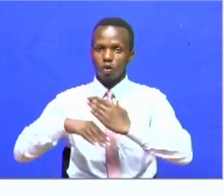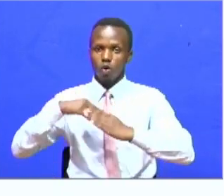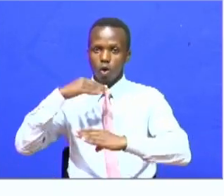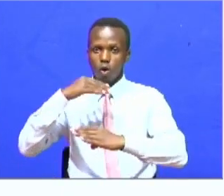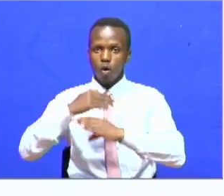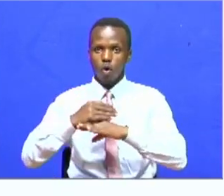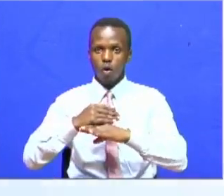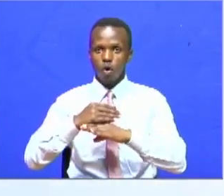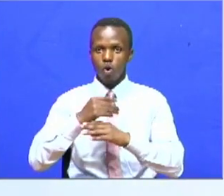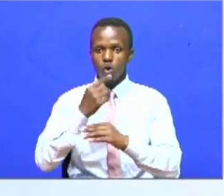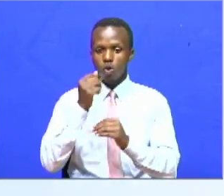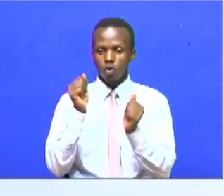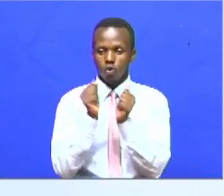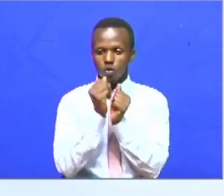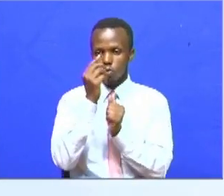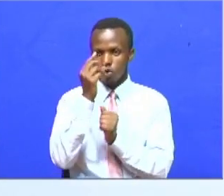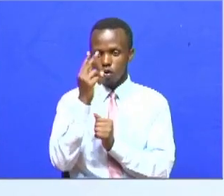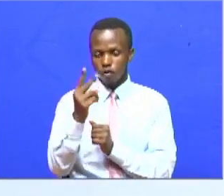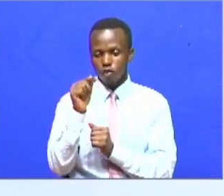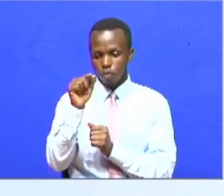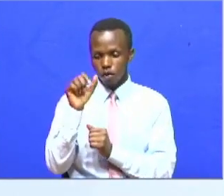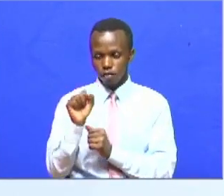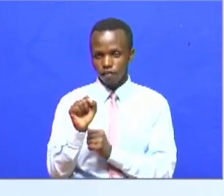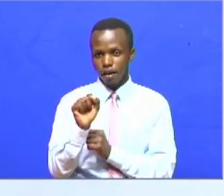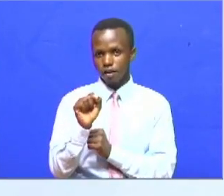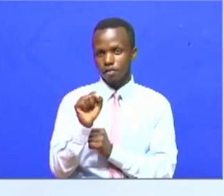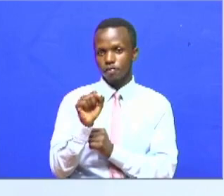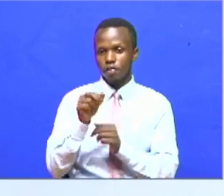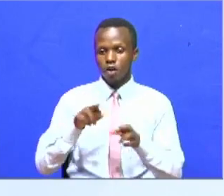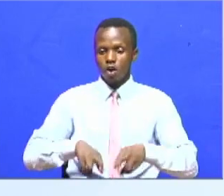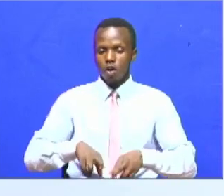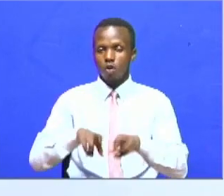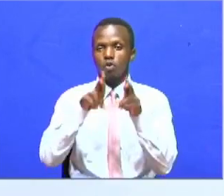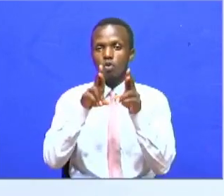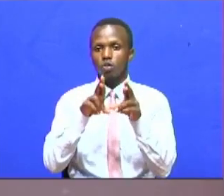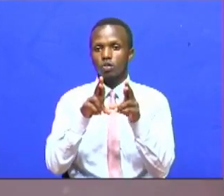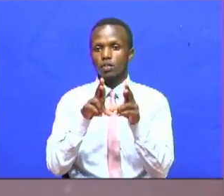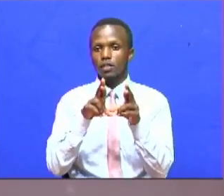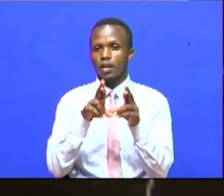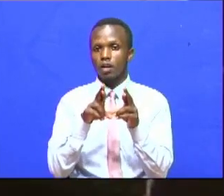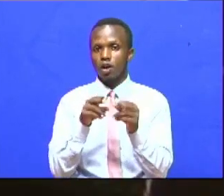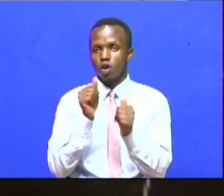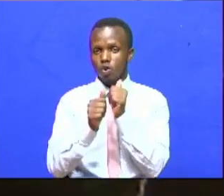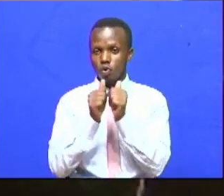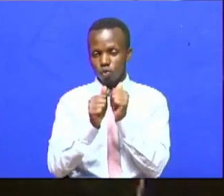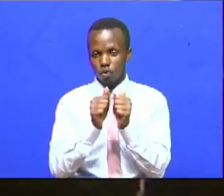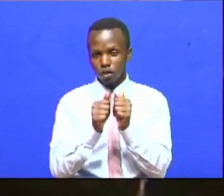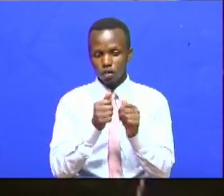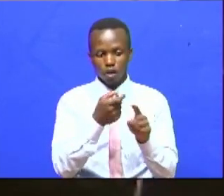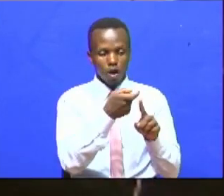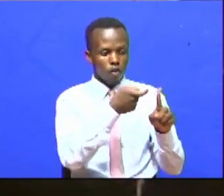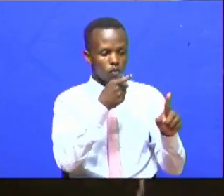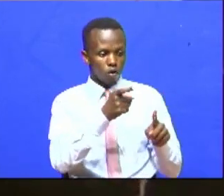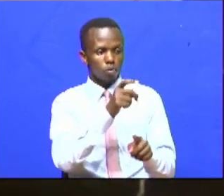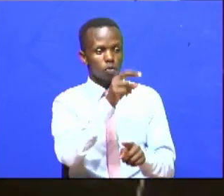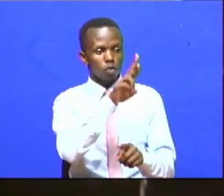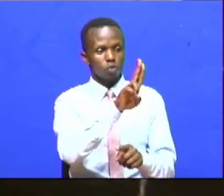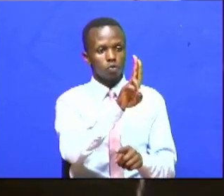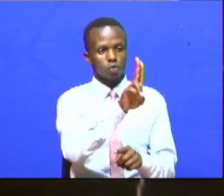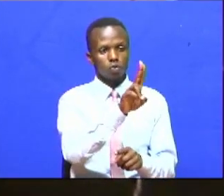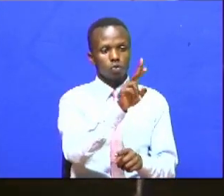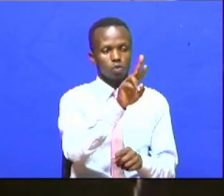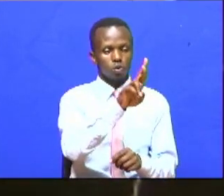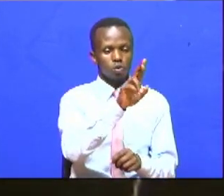the 12.5-kilometer Riruta-Ngong commuter rail line that will run through Riruta, Karen, Bulbul,